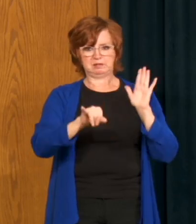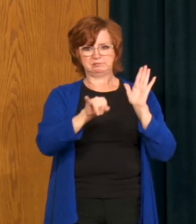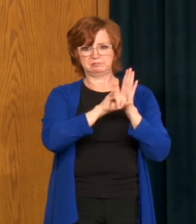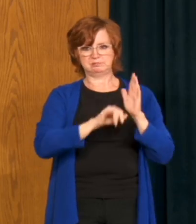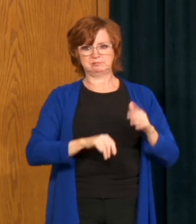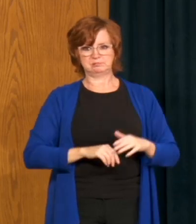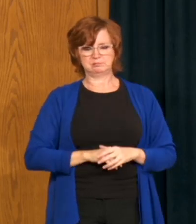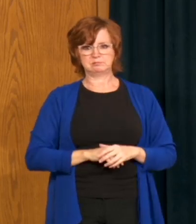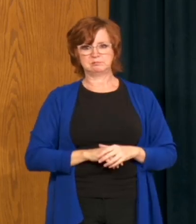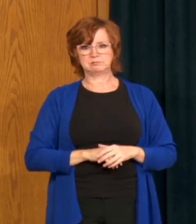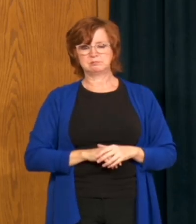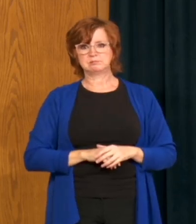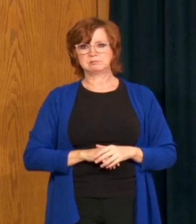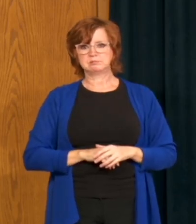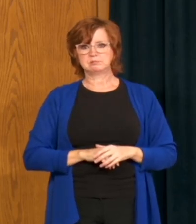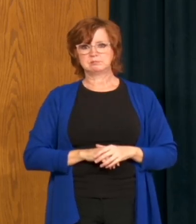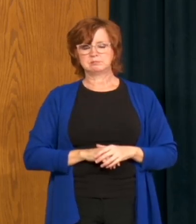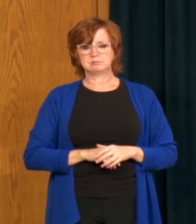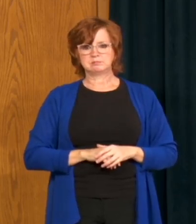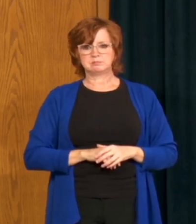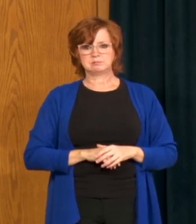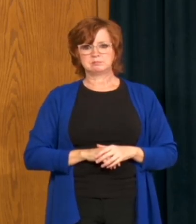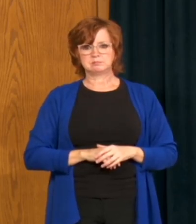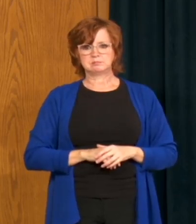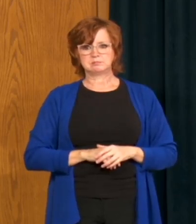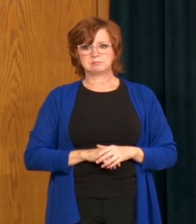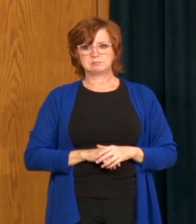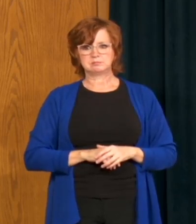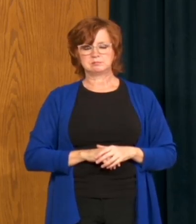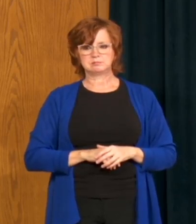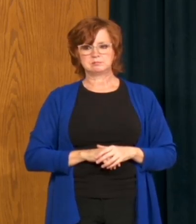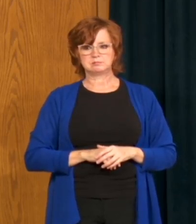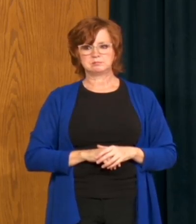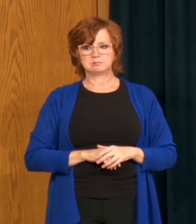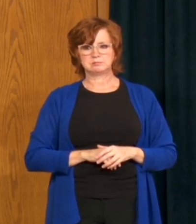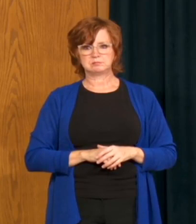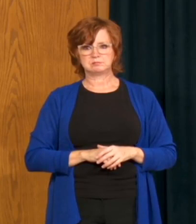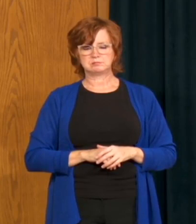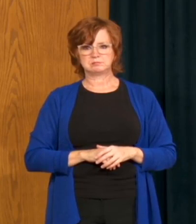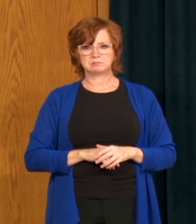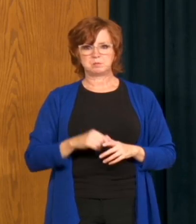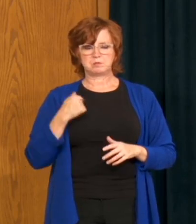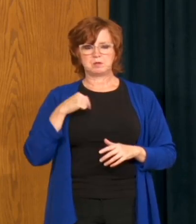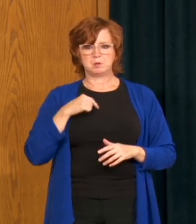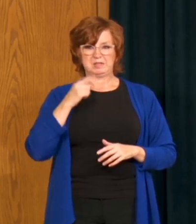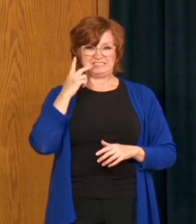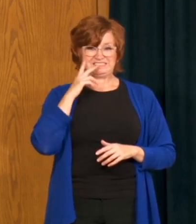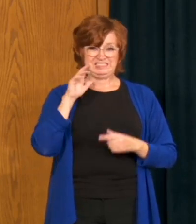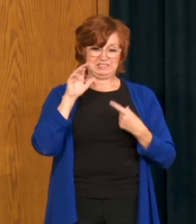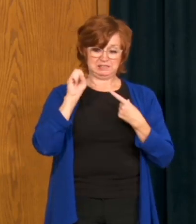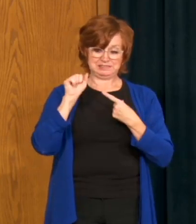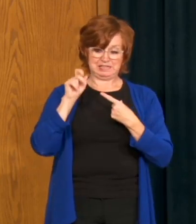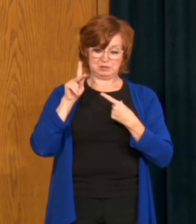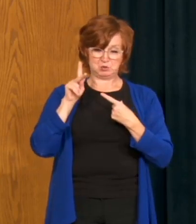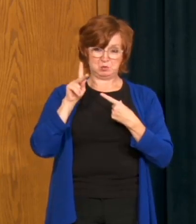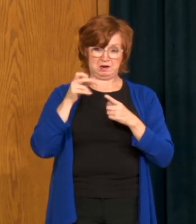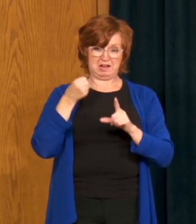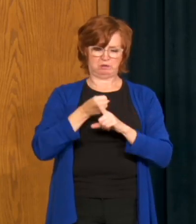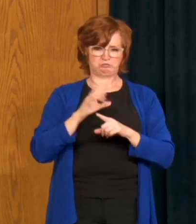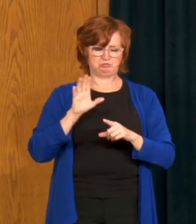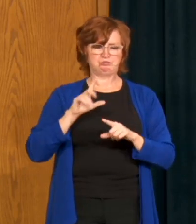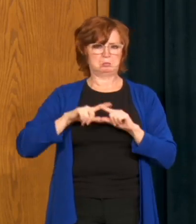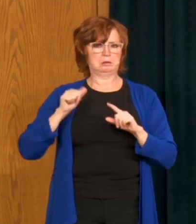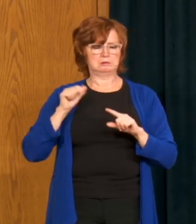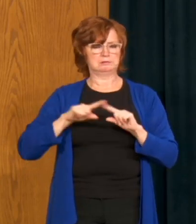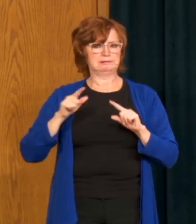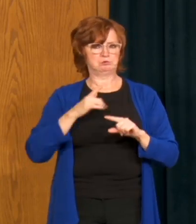any sectors that are high risk. And certainly not so much in Saskatchewan so far, but we've seen places where people are close together